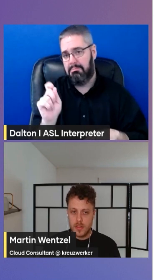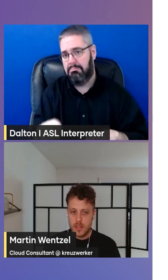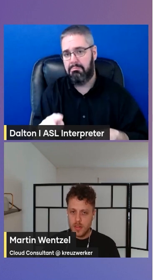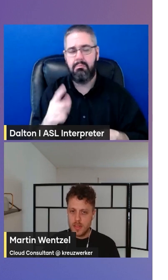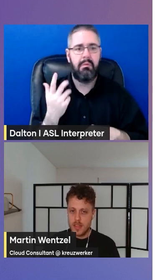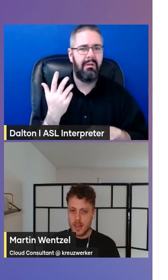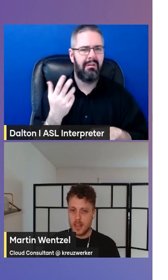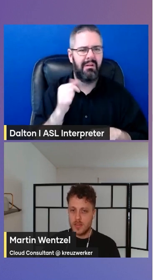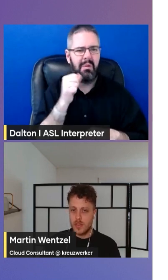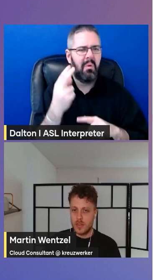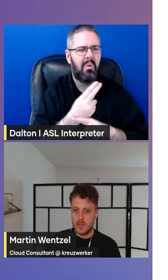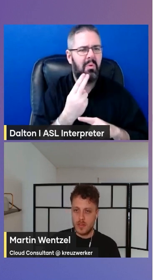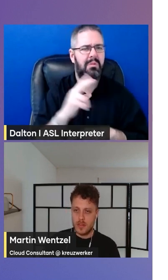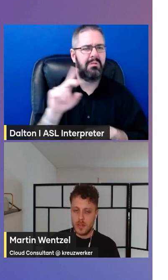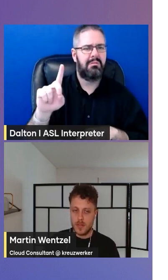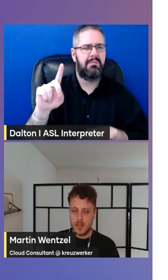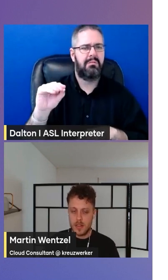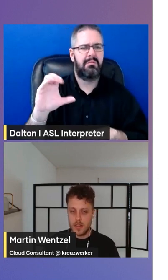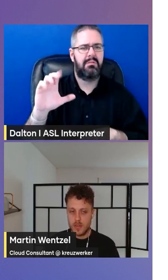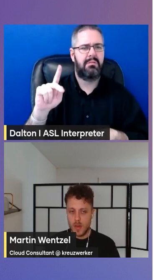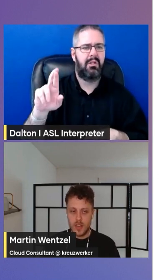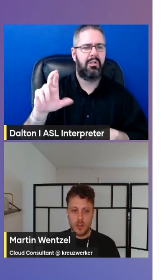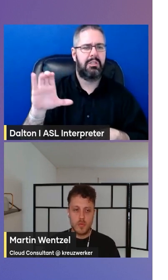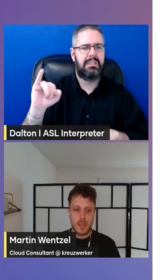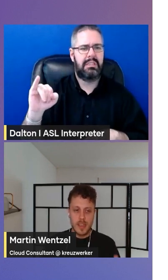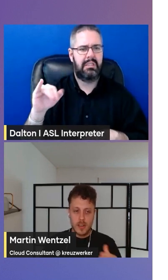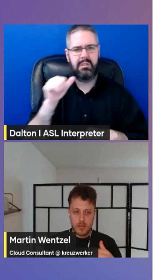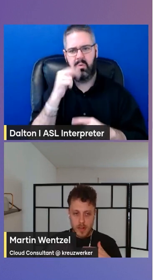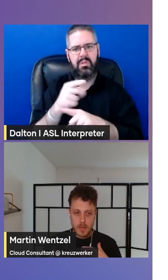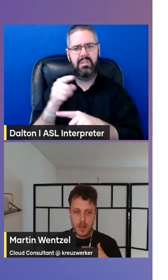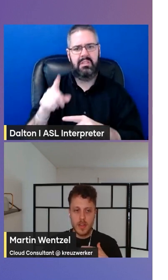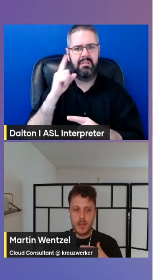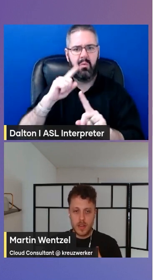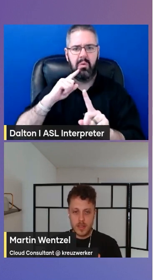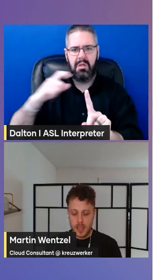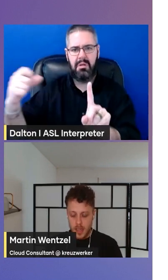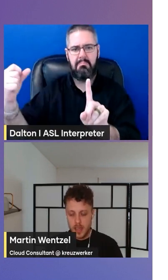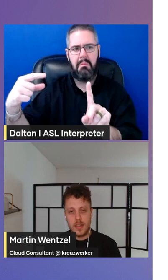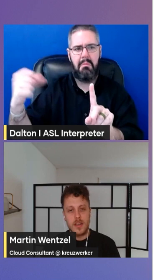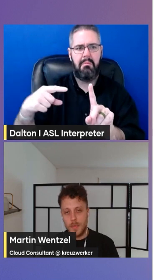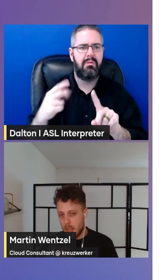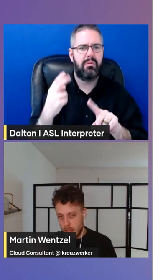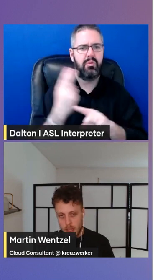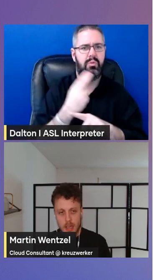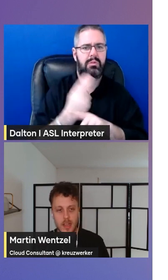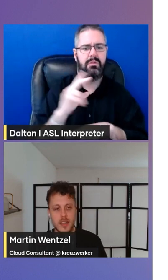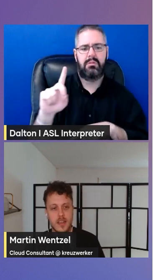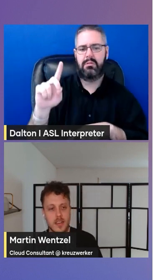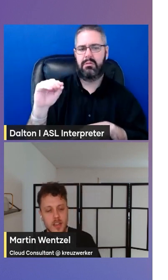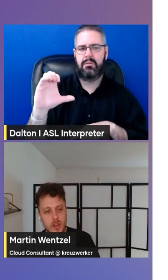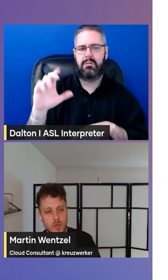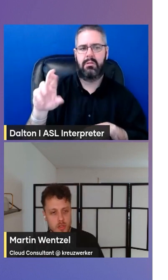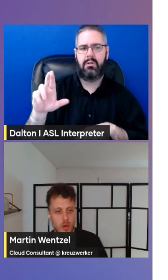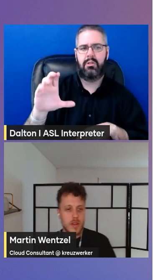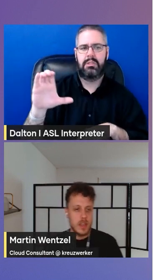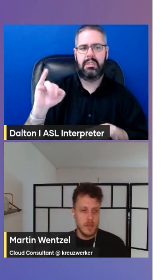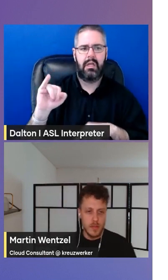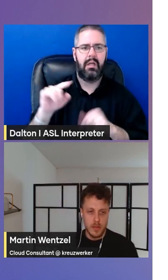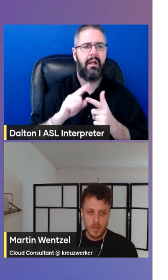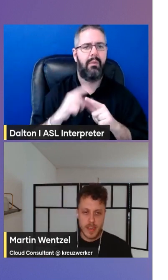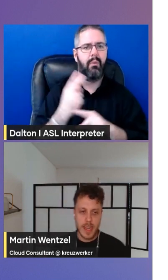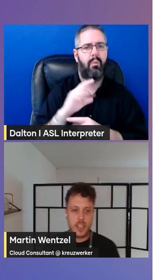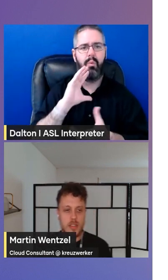you use the Docker CLI to talk to the Docker daemon? So why don't we wrap the Docker CLI and use all